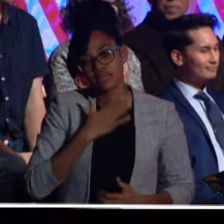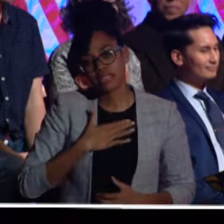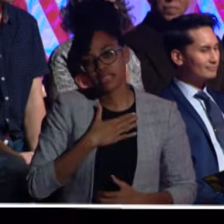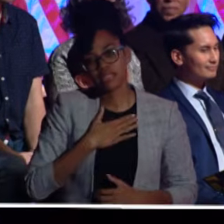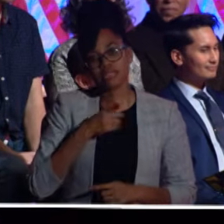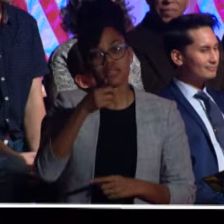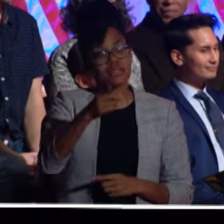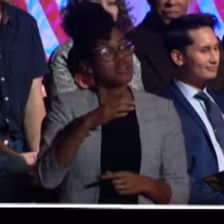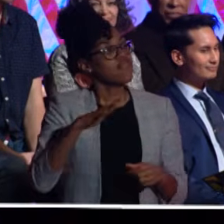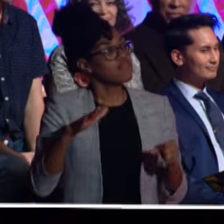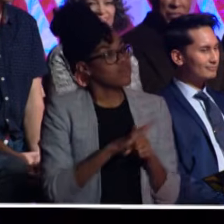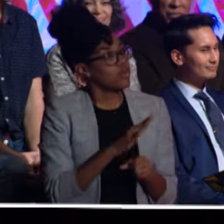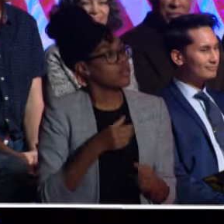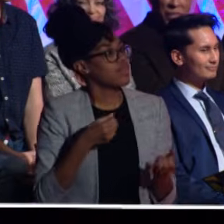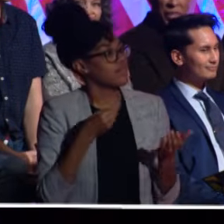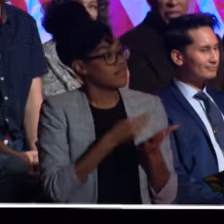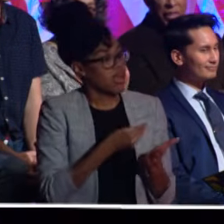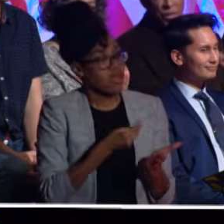Thank you.